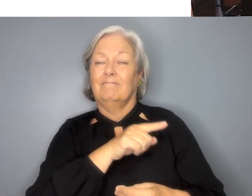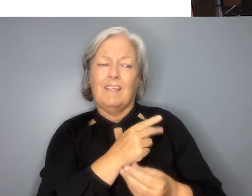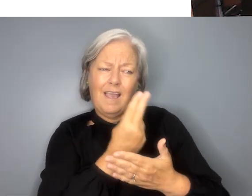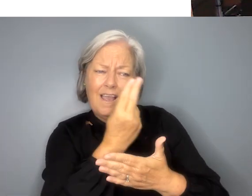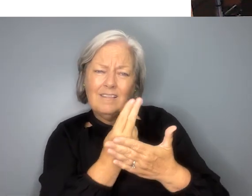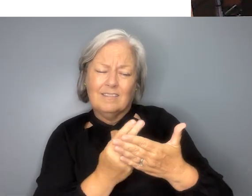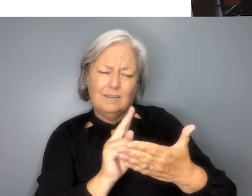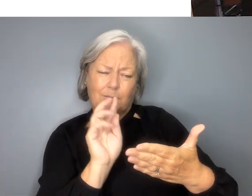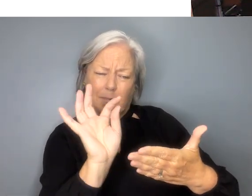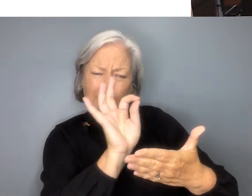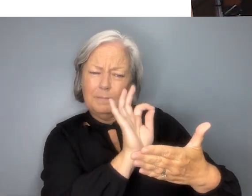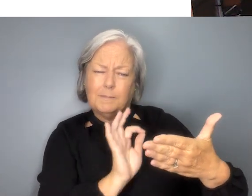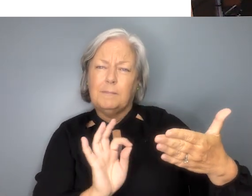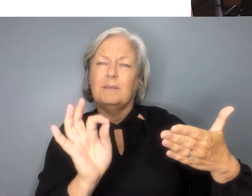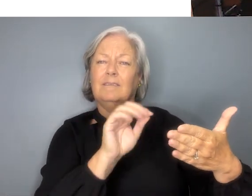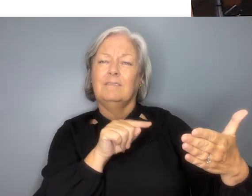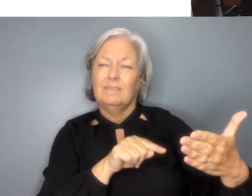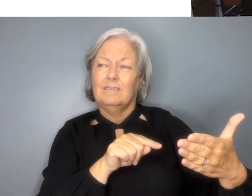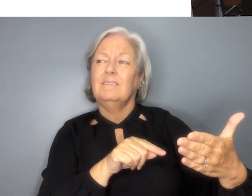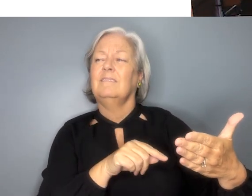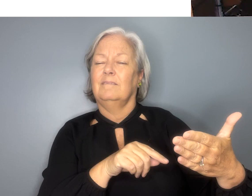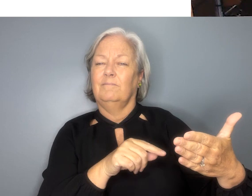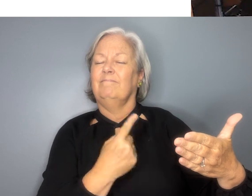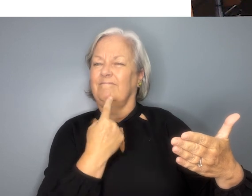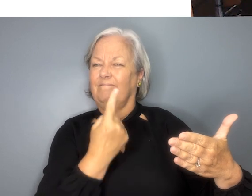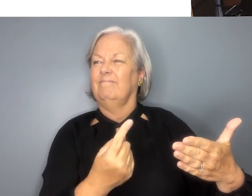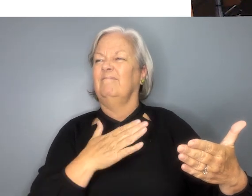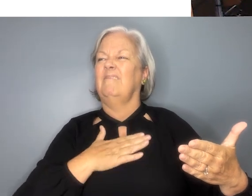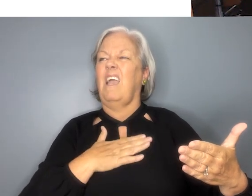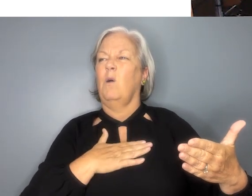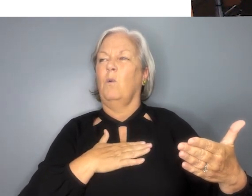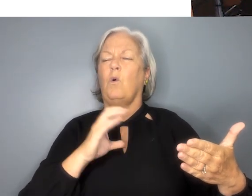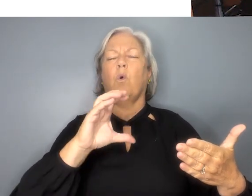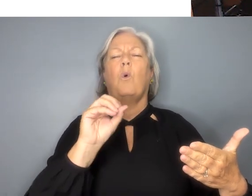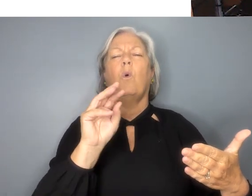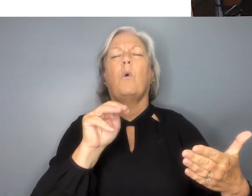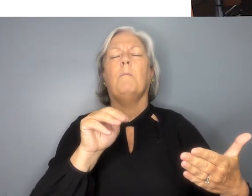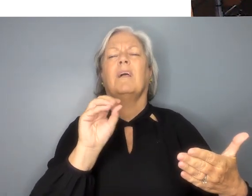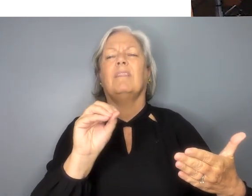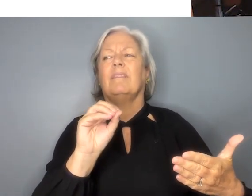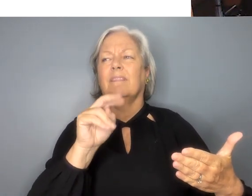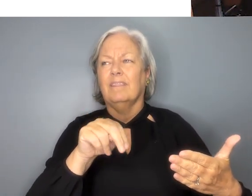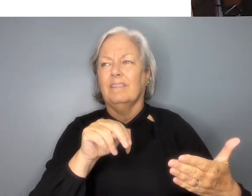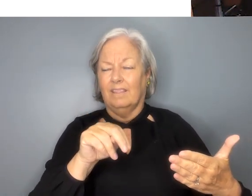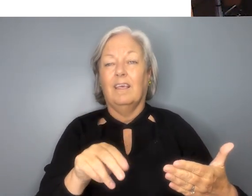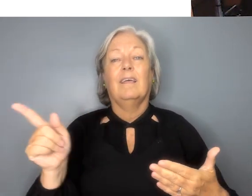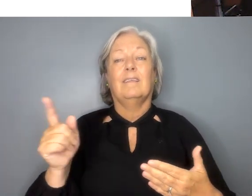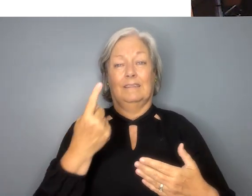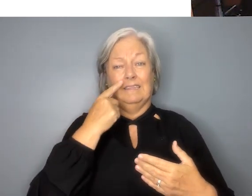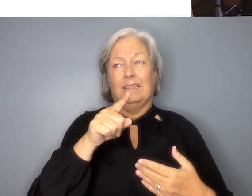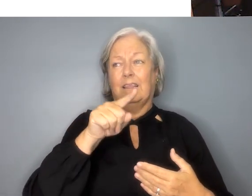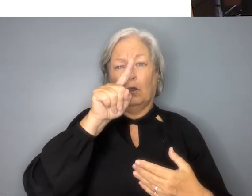the artwork and the symbols used may actually say that it was quite commonplace. This shape here, the U shape,